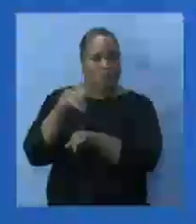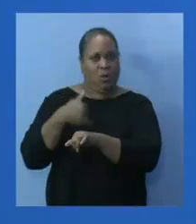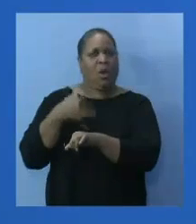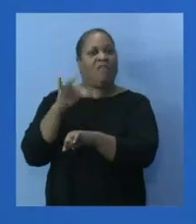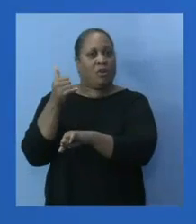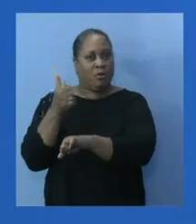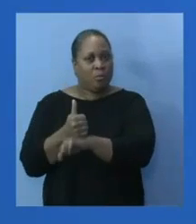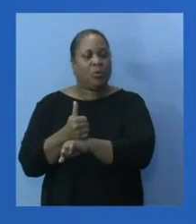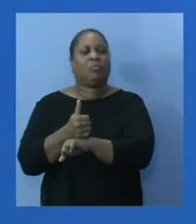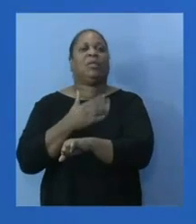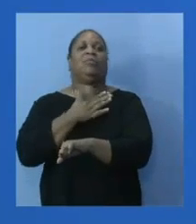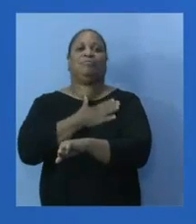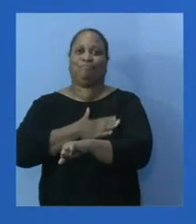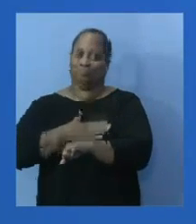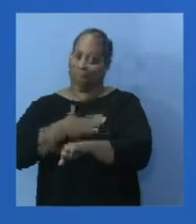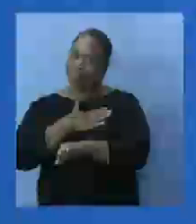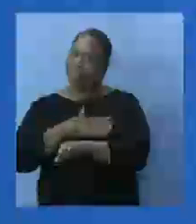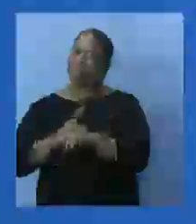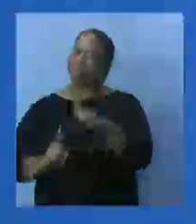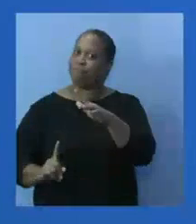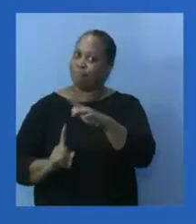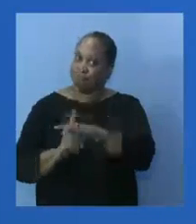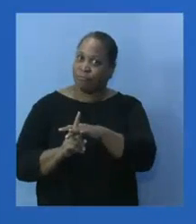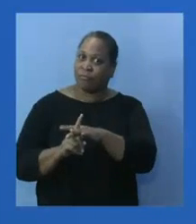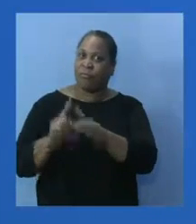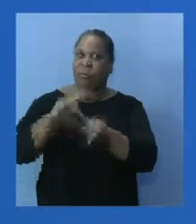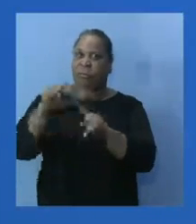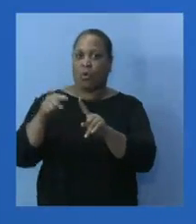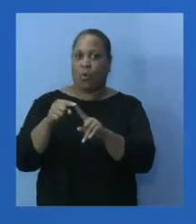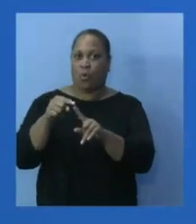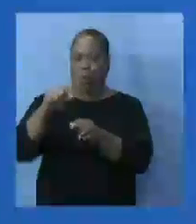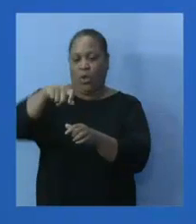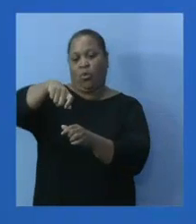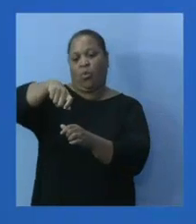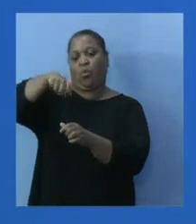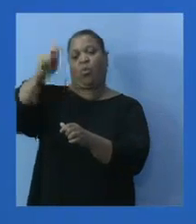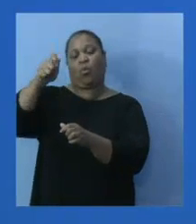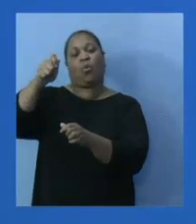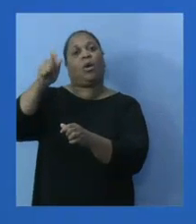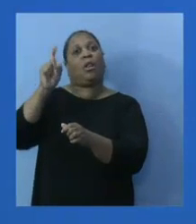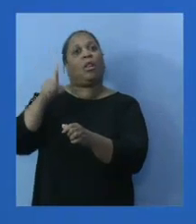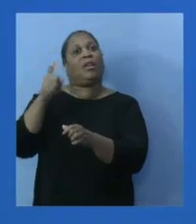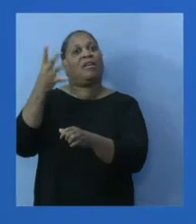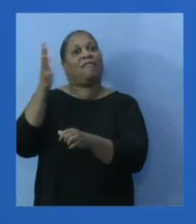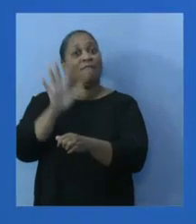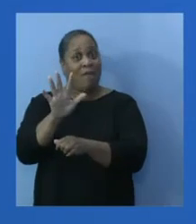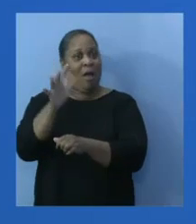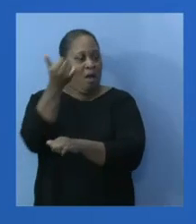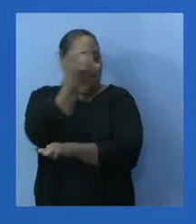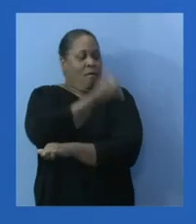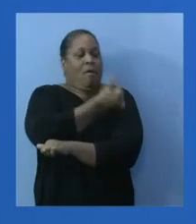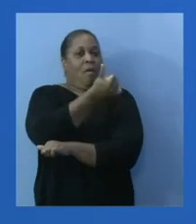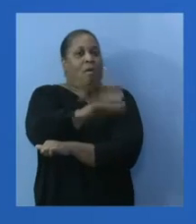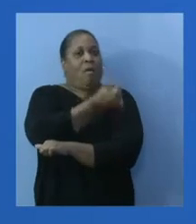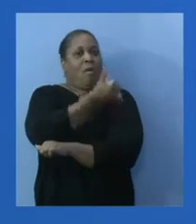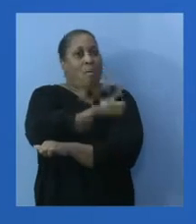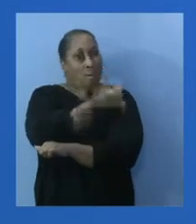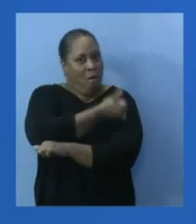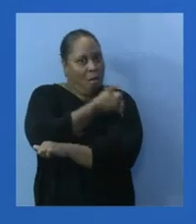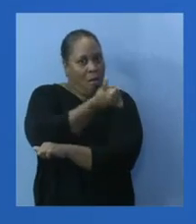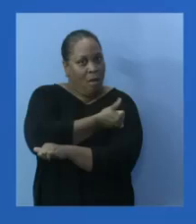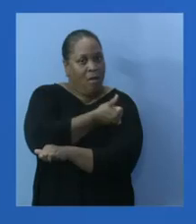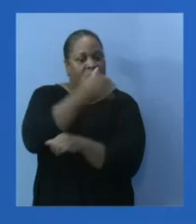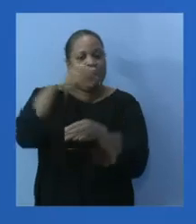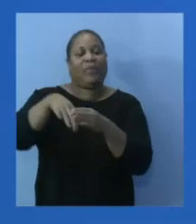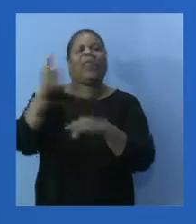scheduled, please show up. Because, as I indicated, when you open the vial, they need to use those 5 injections within the